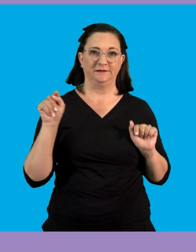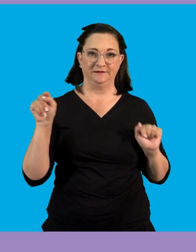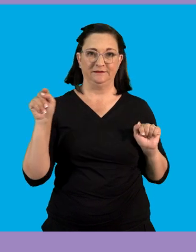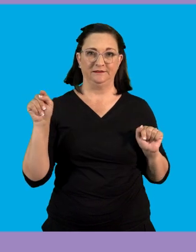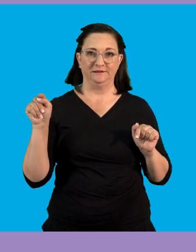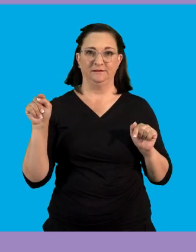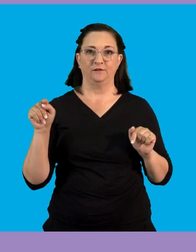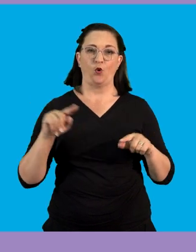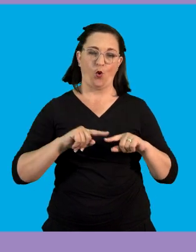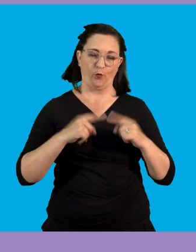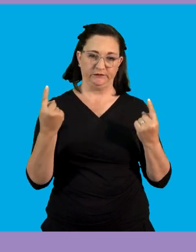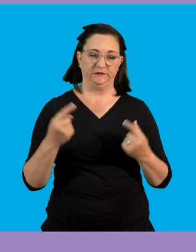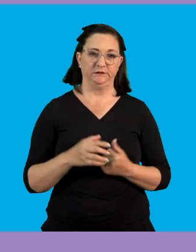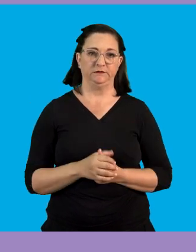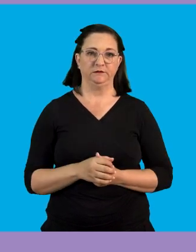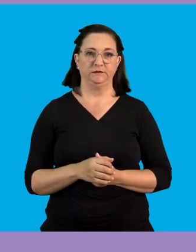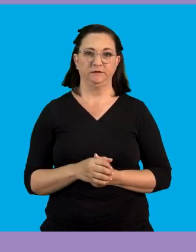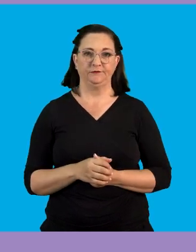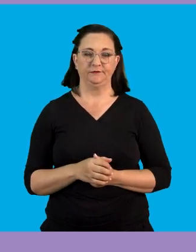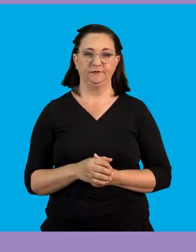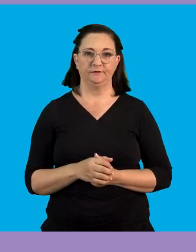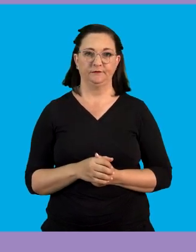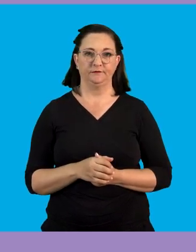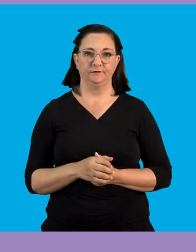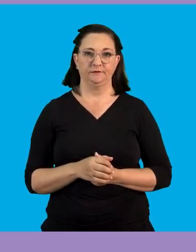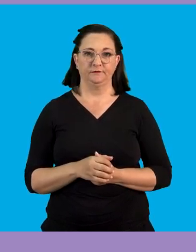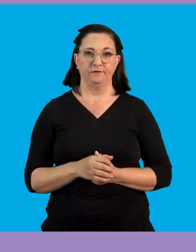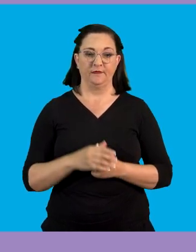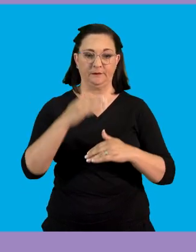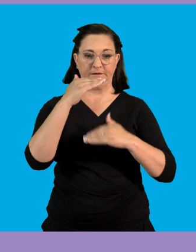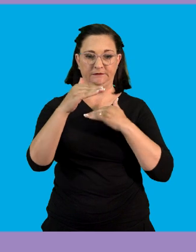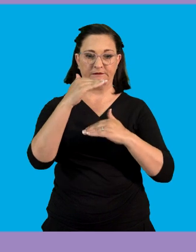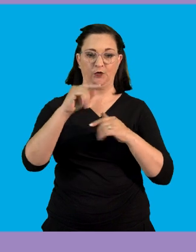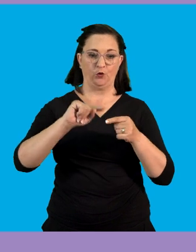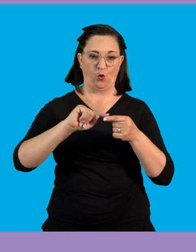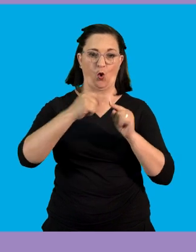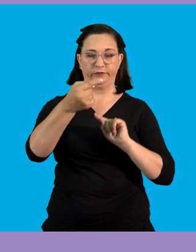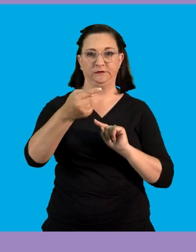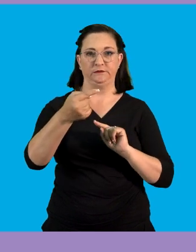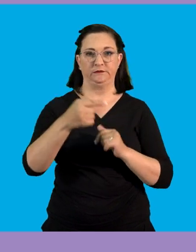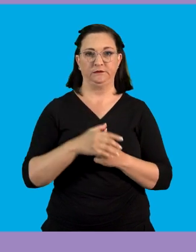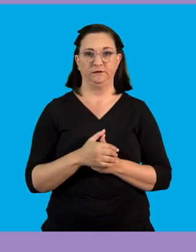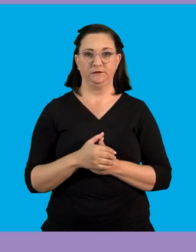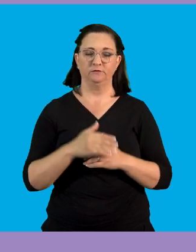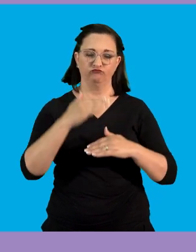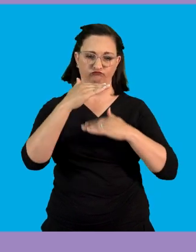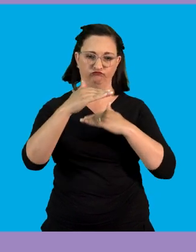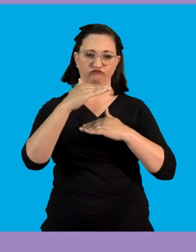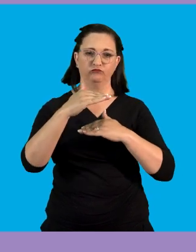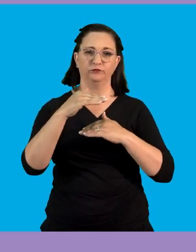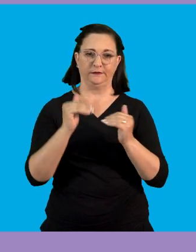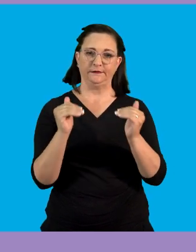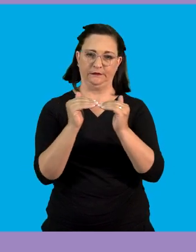angles are opposite. And then opposite sides of parallel are parallel and